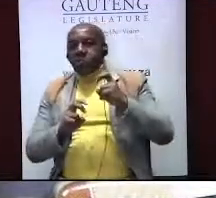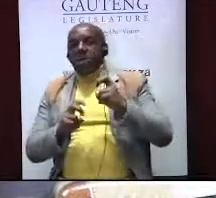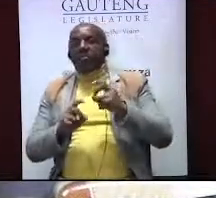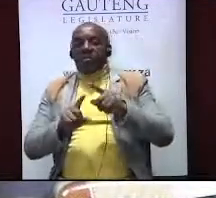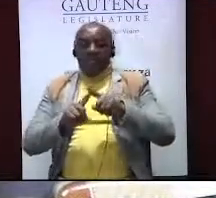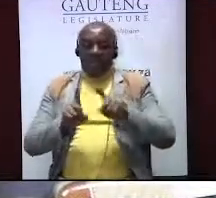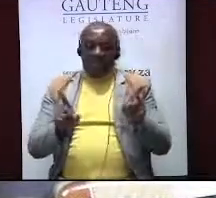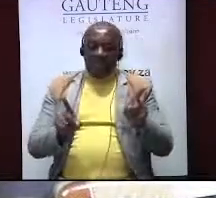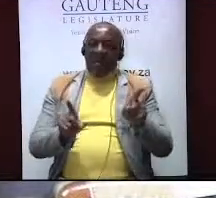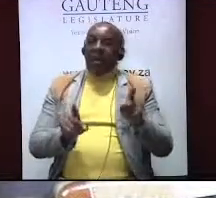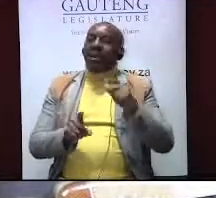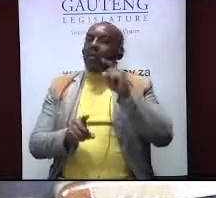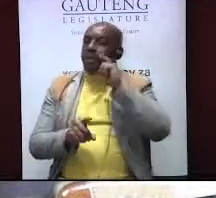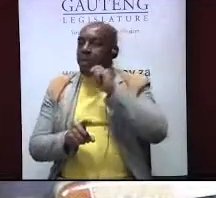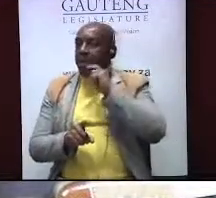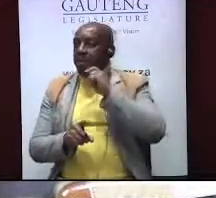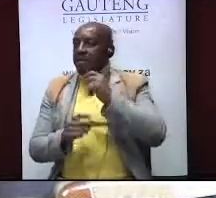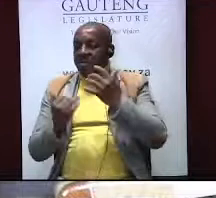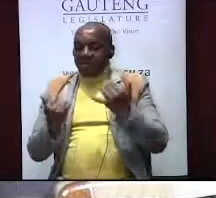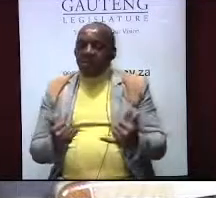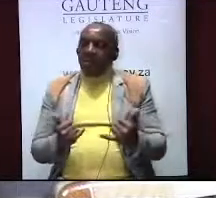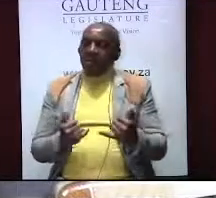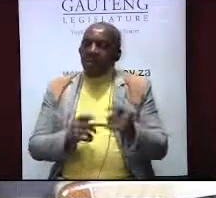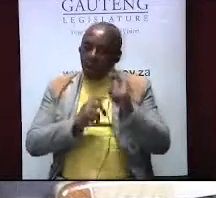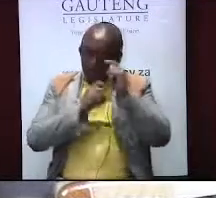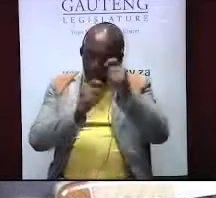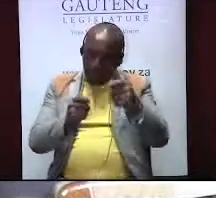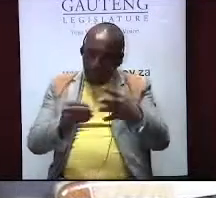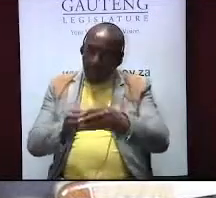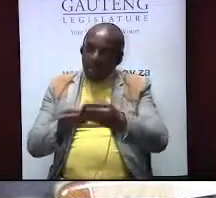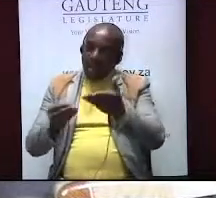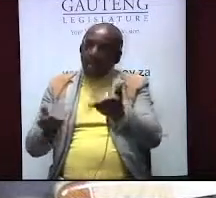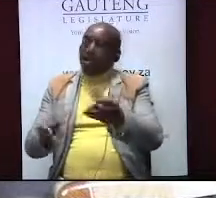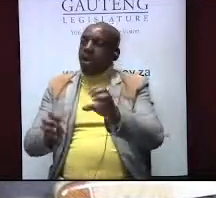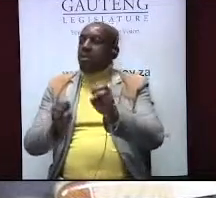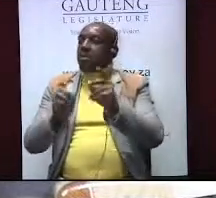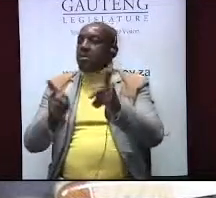and apostles. So over to you, Honorable Member.